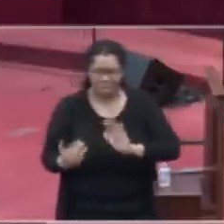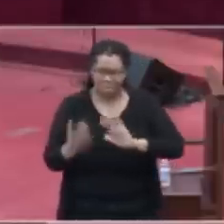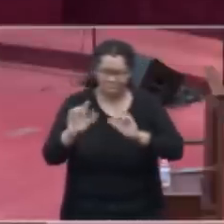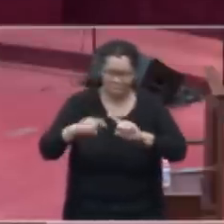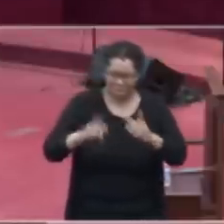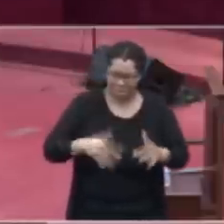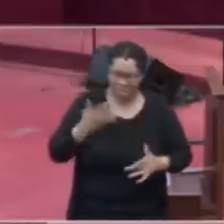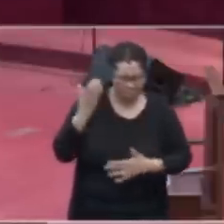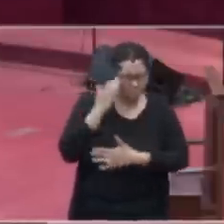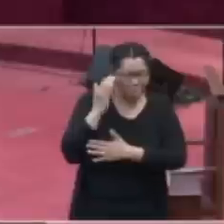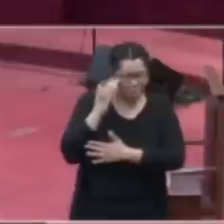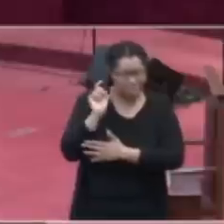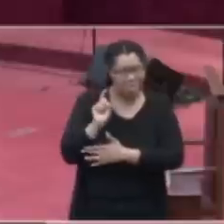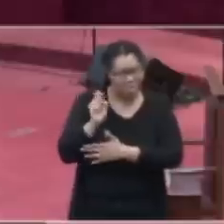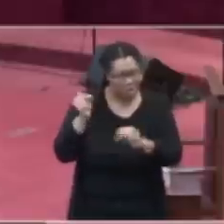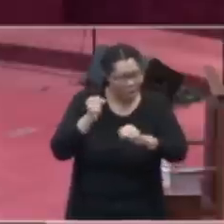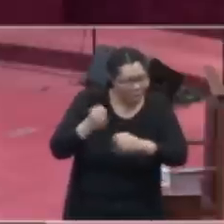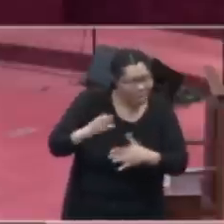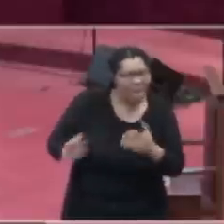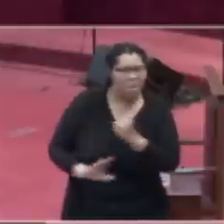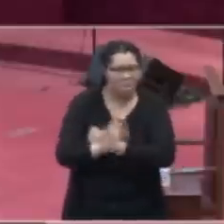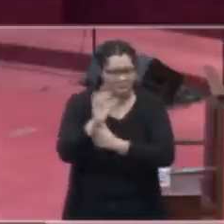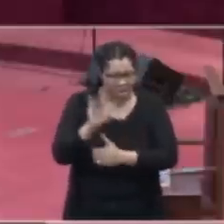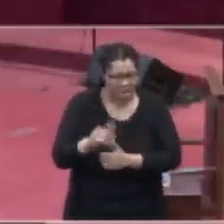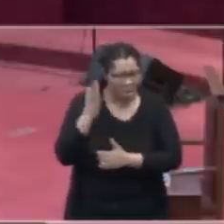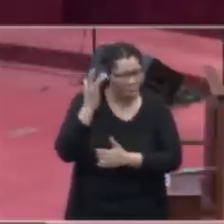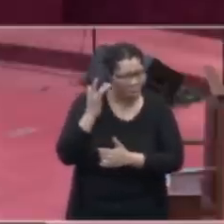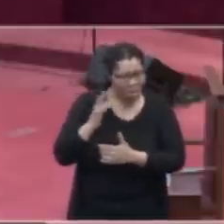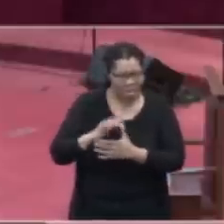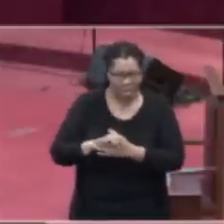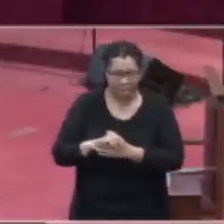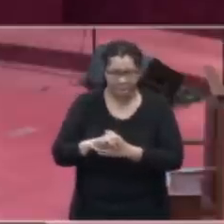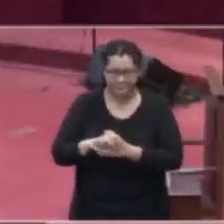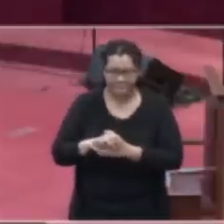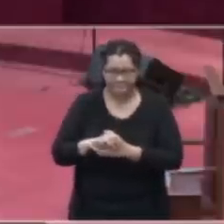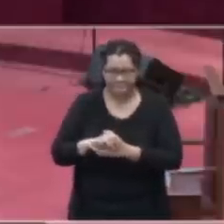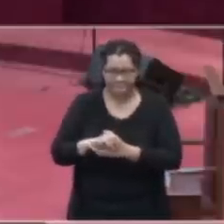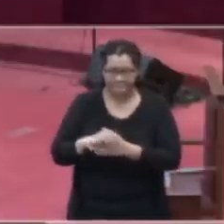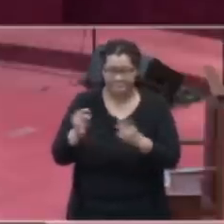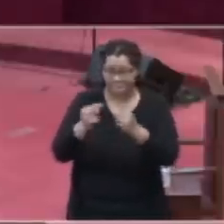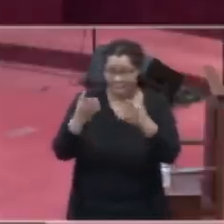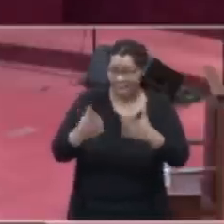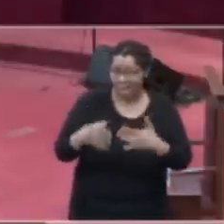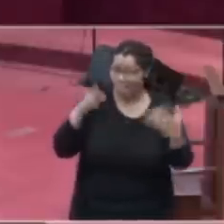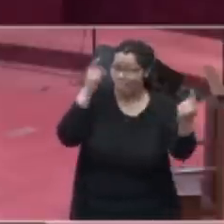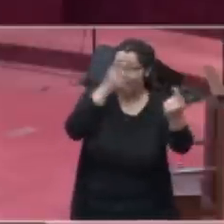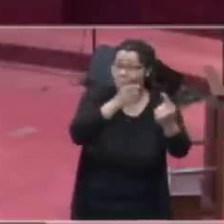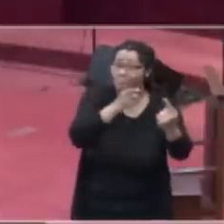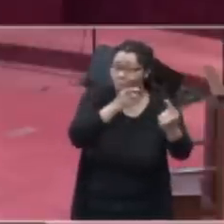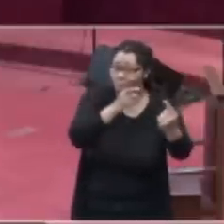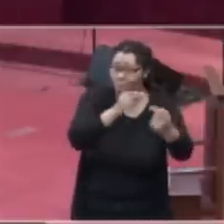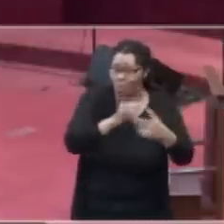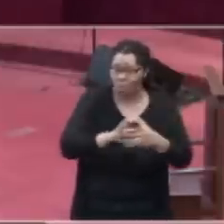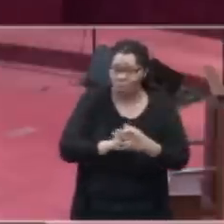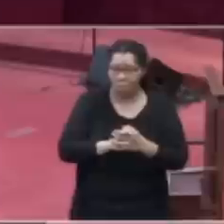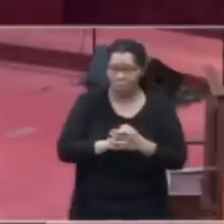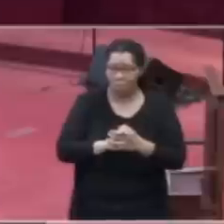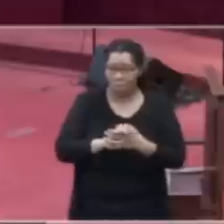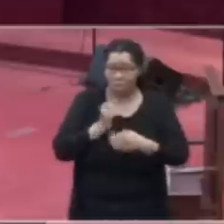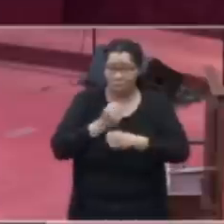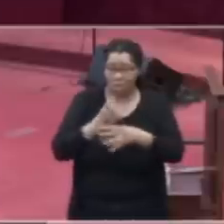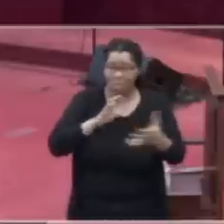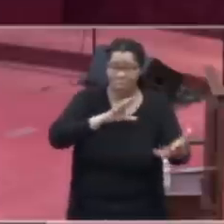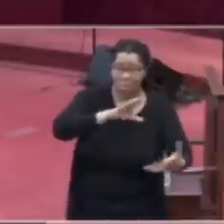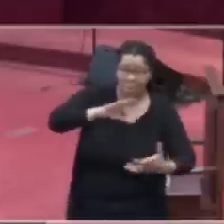to fight to protect that. Why? Because the intent of the enemy is to confuse